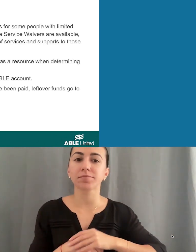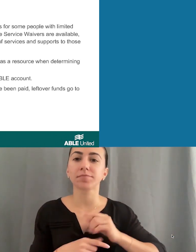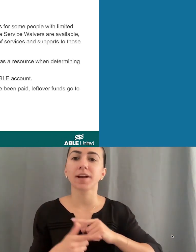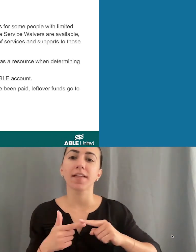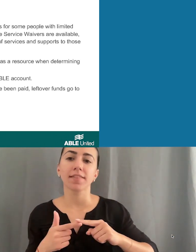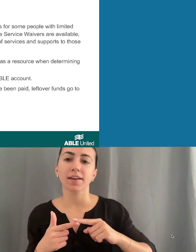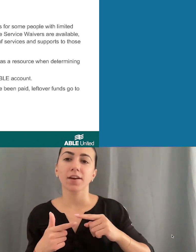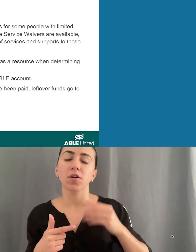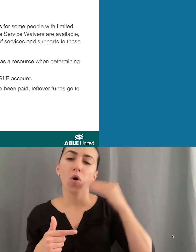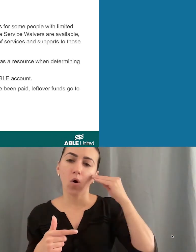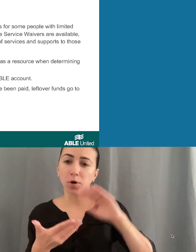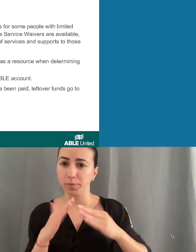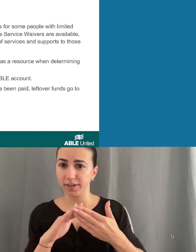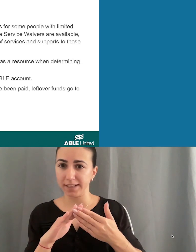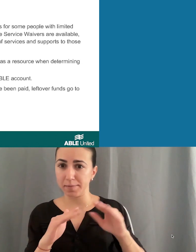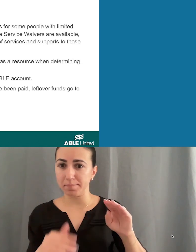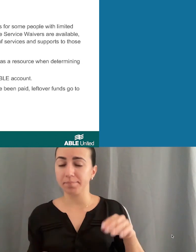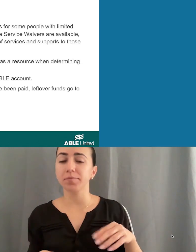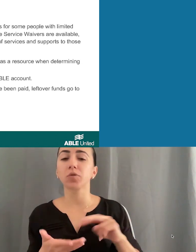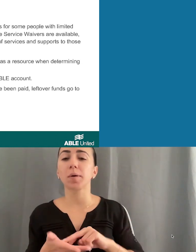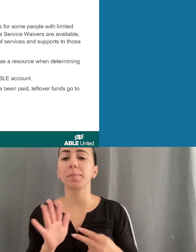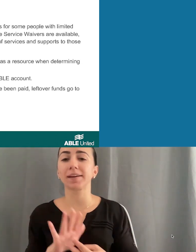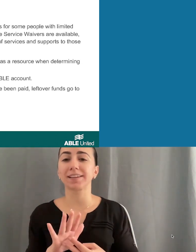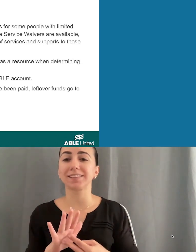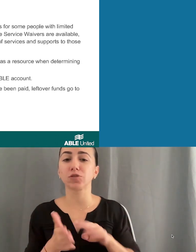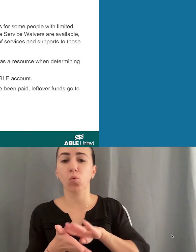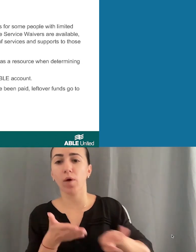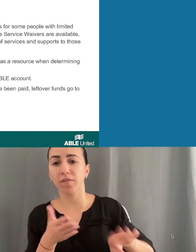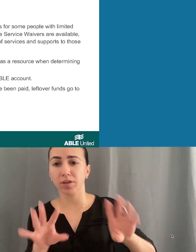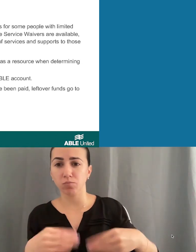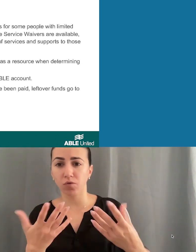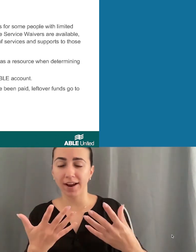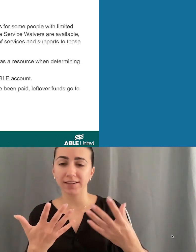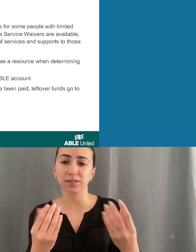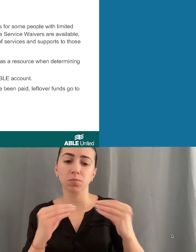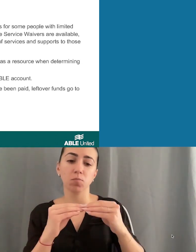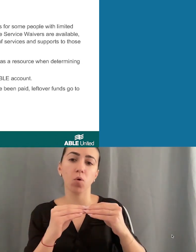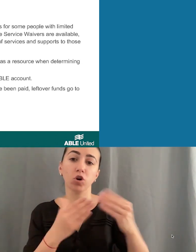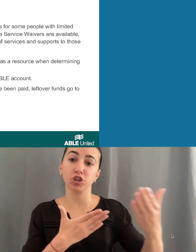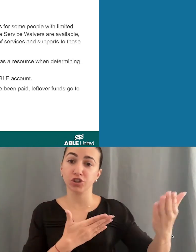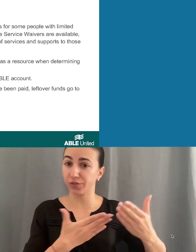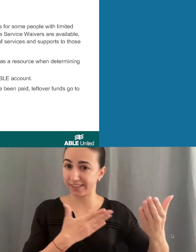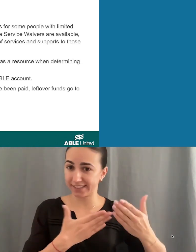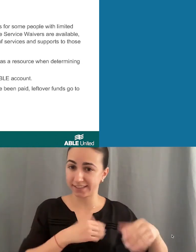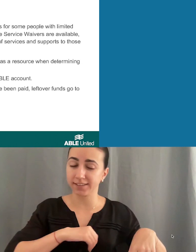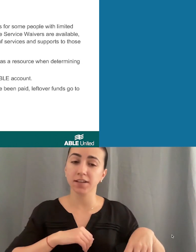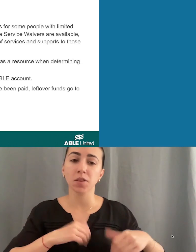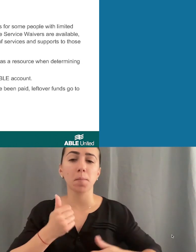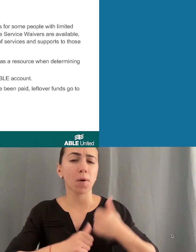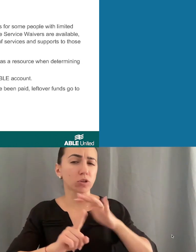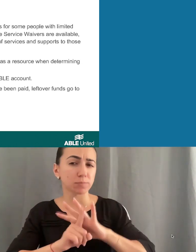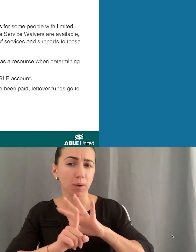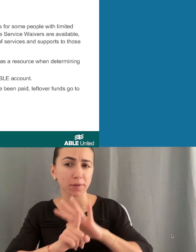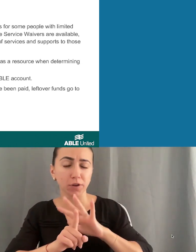and community-based waivers. So these are basically waivers that provides additional Medicaid services. The most popular